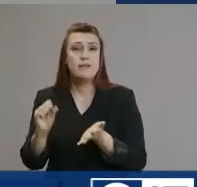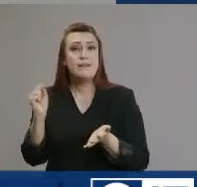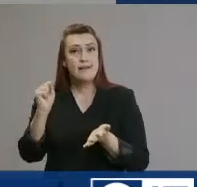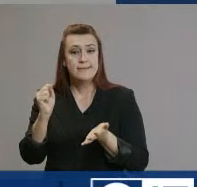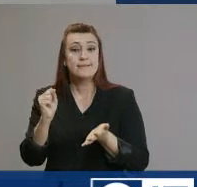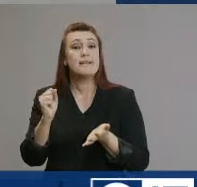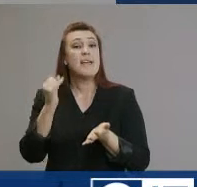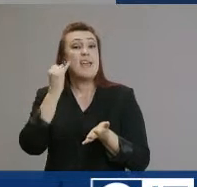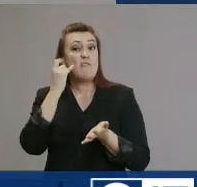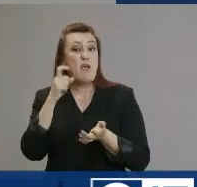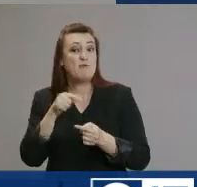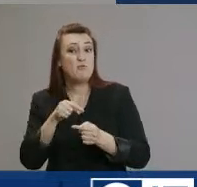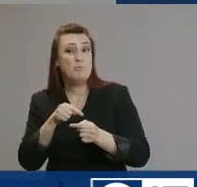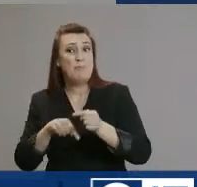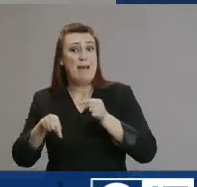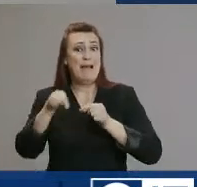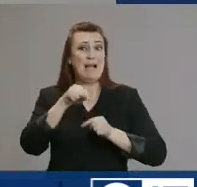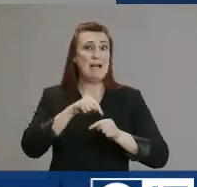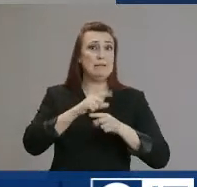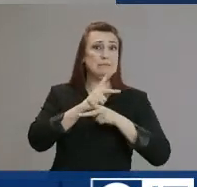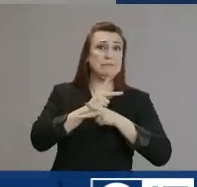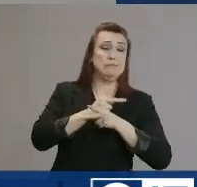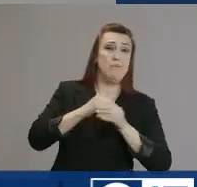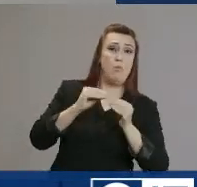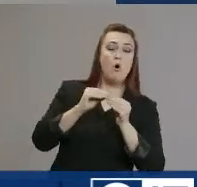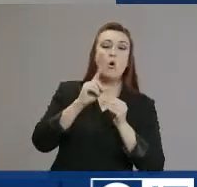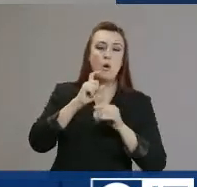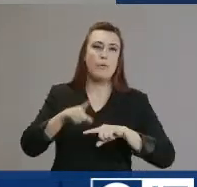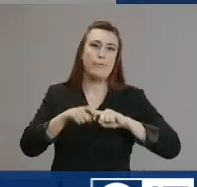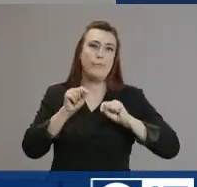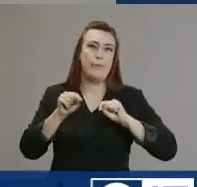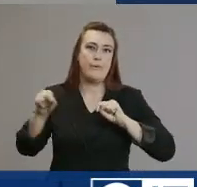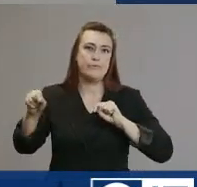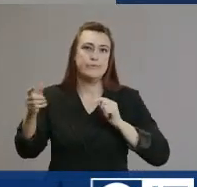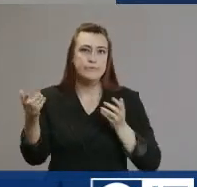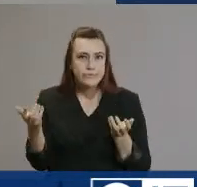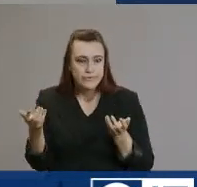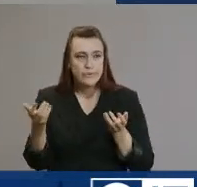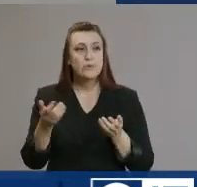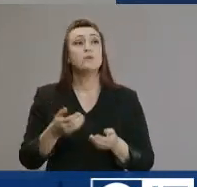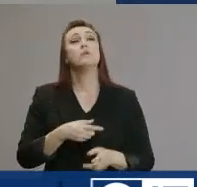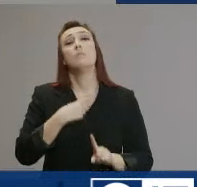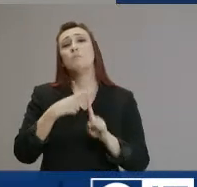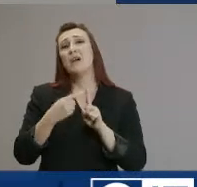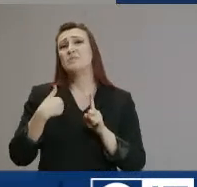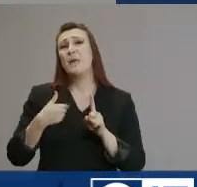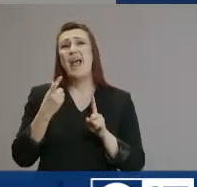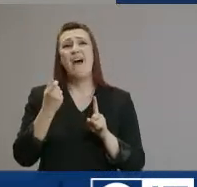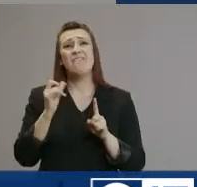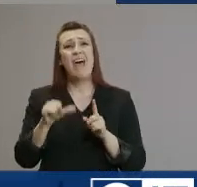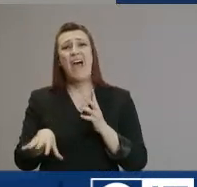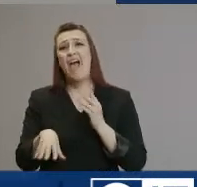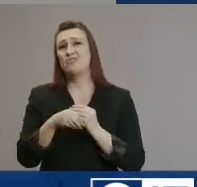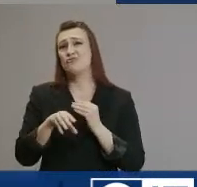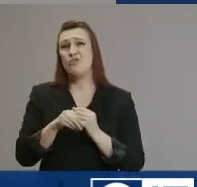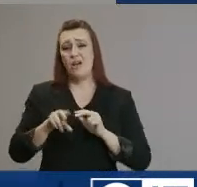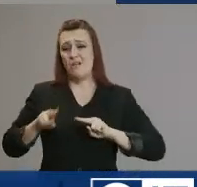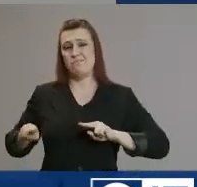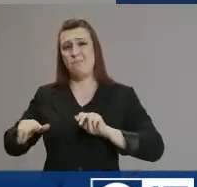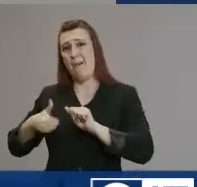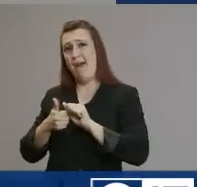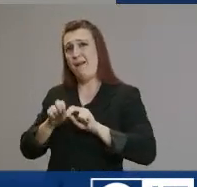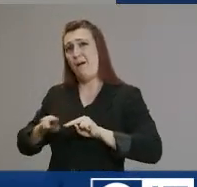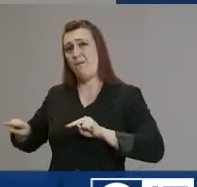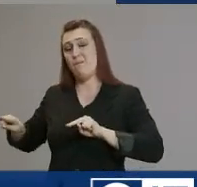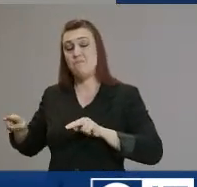capacity inside the state of Arizona. I do think we can, as we moved into phase one, I said that this